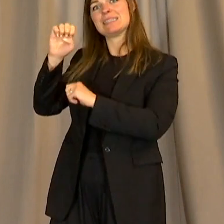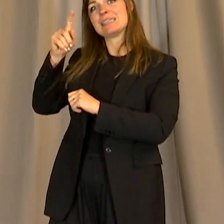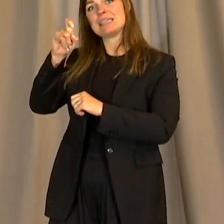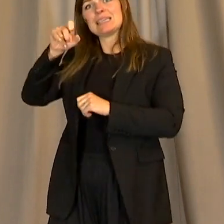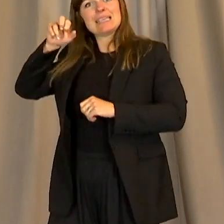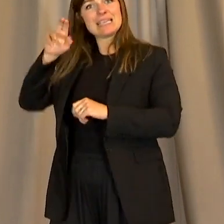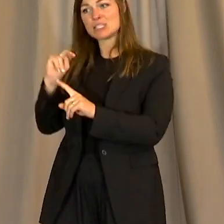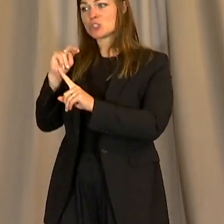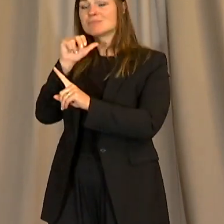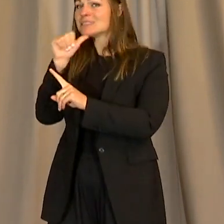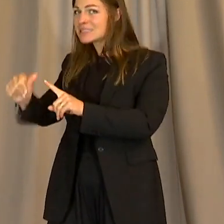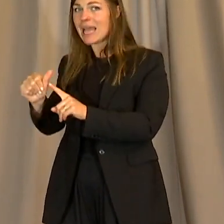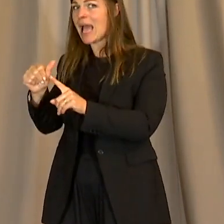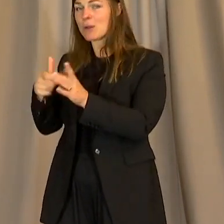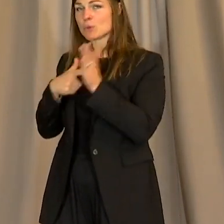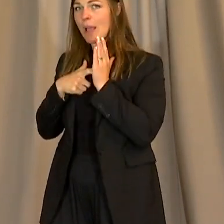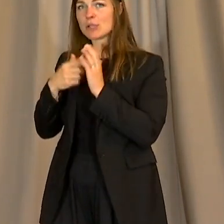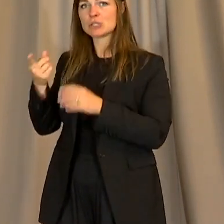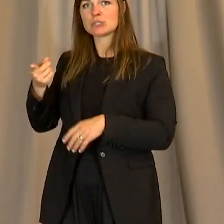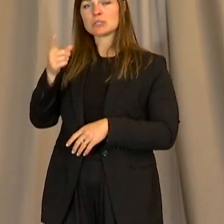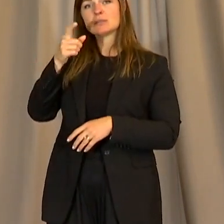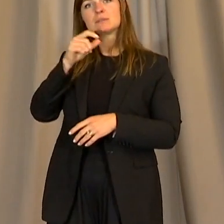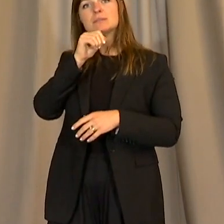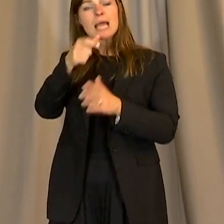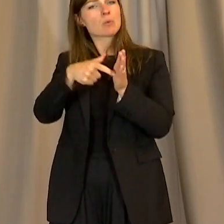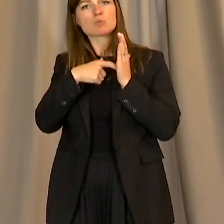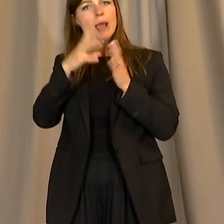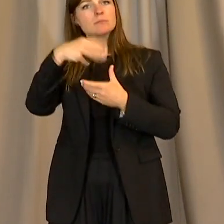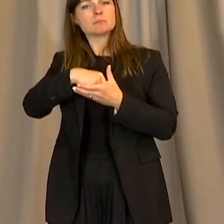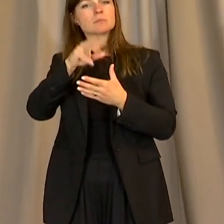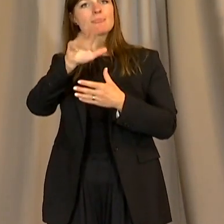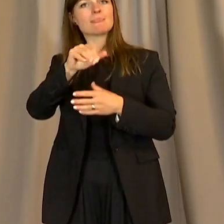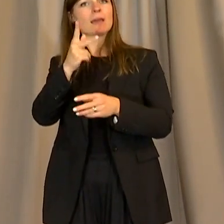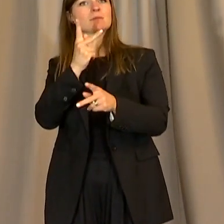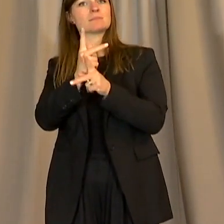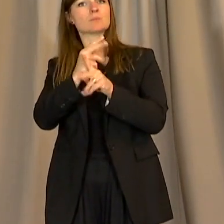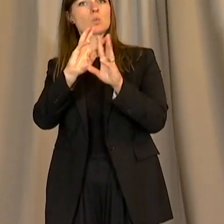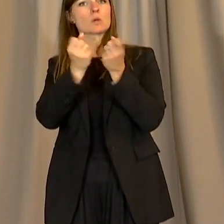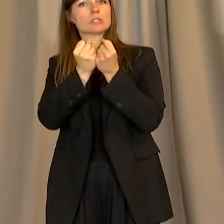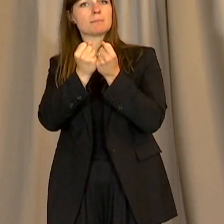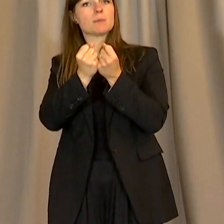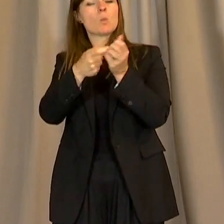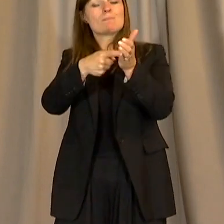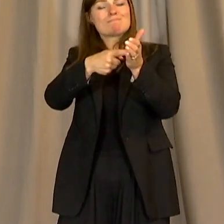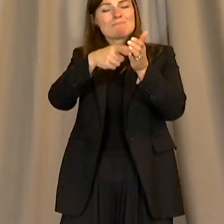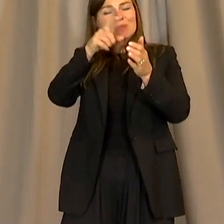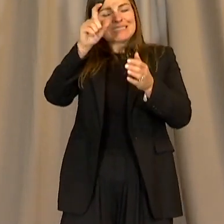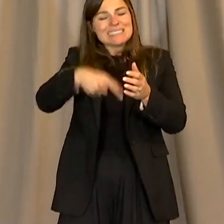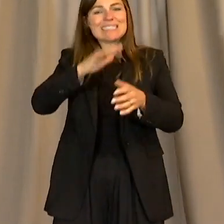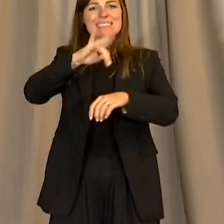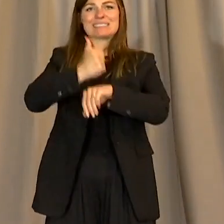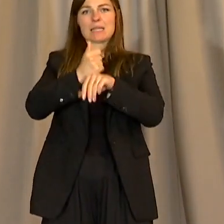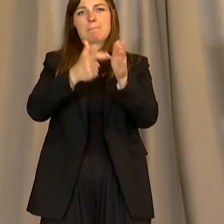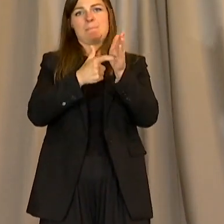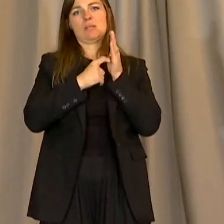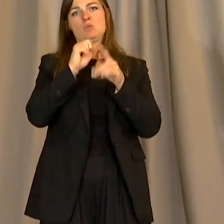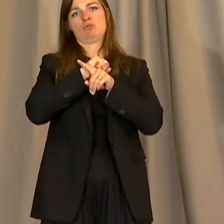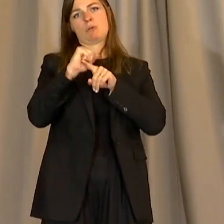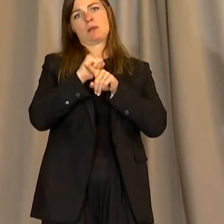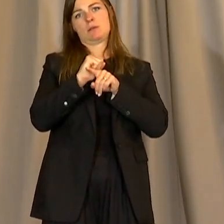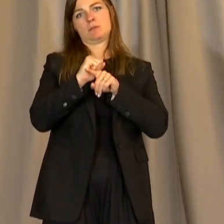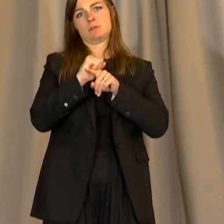your mandatory, that you go to your workshops. We ought to have mandatory training so that students are